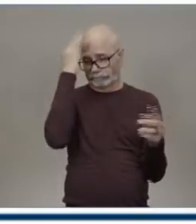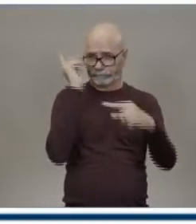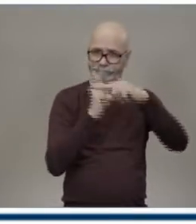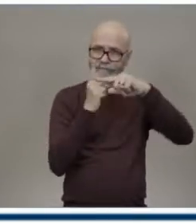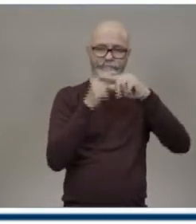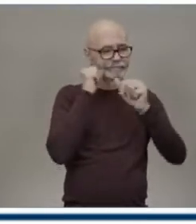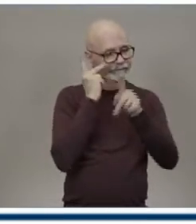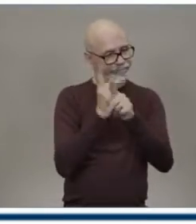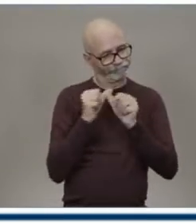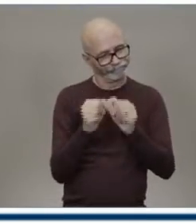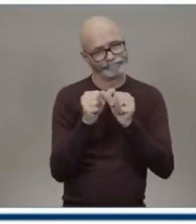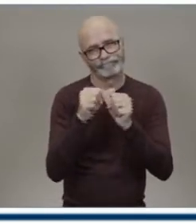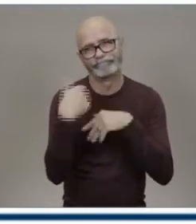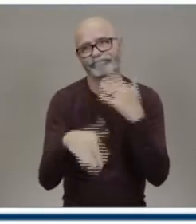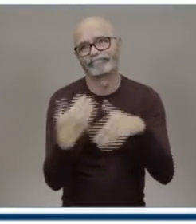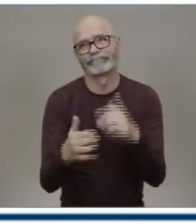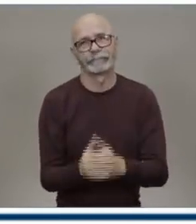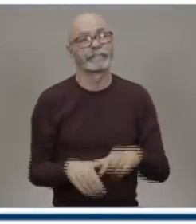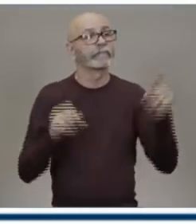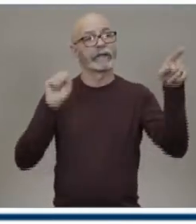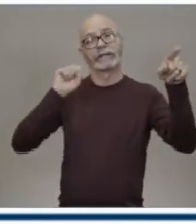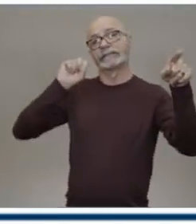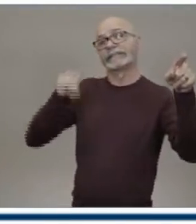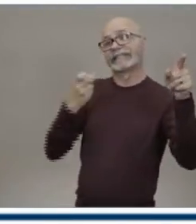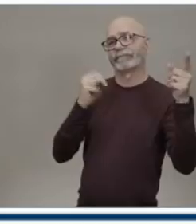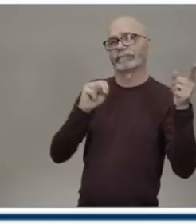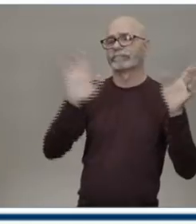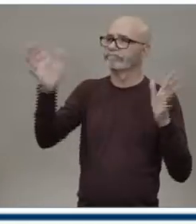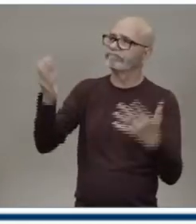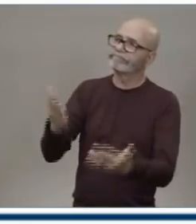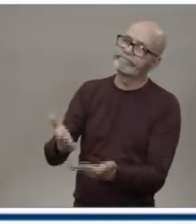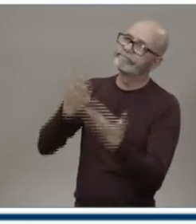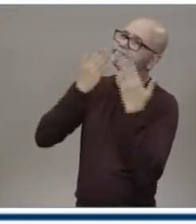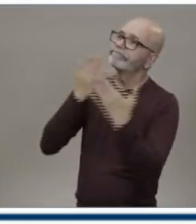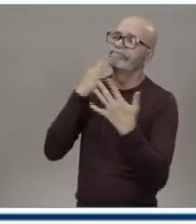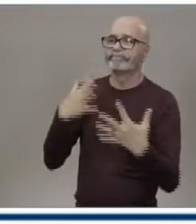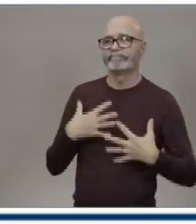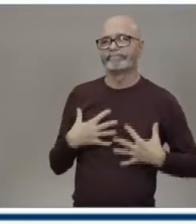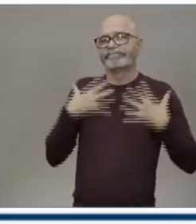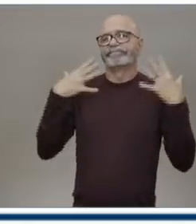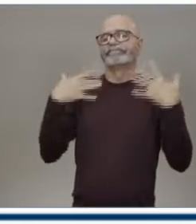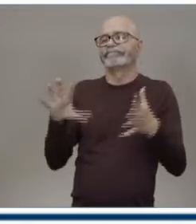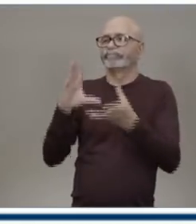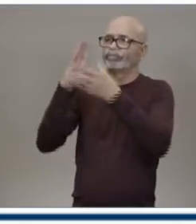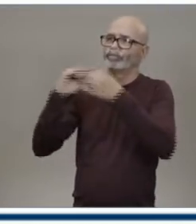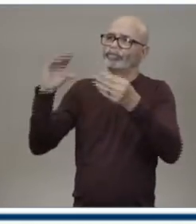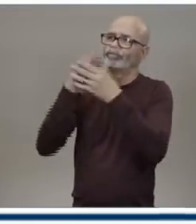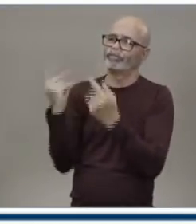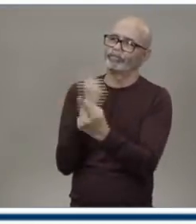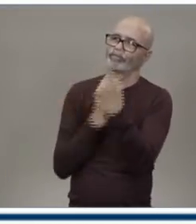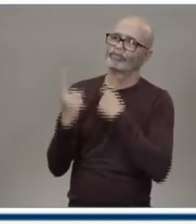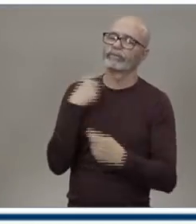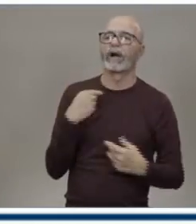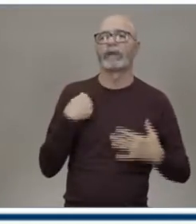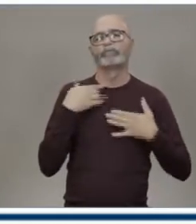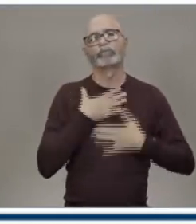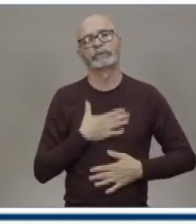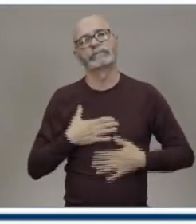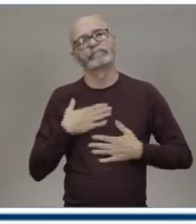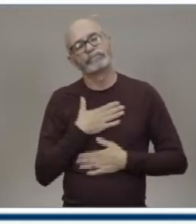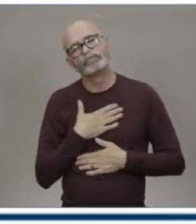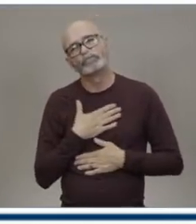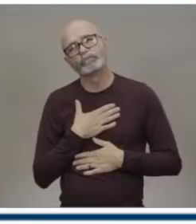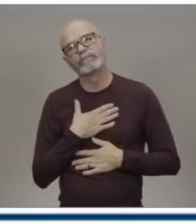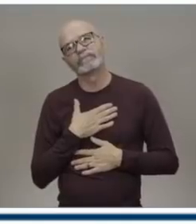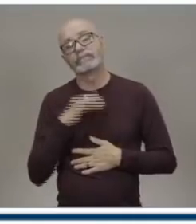Pat, thank you for the thoughtful and kind question, and I appreciate the fact you pointed out and made the